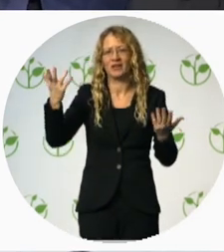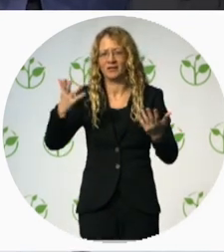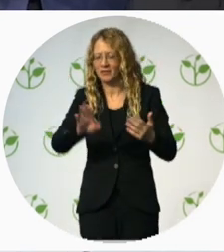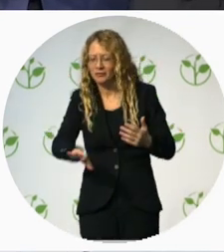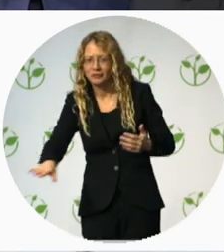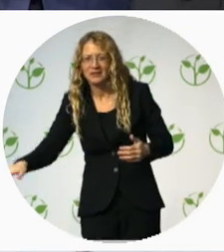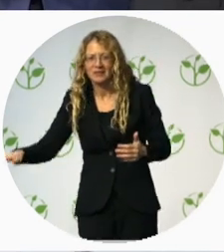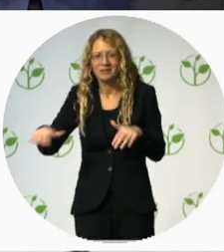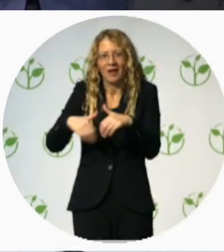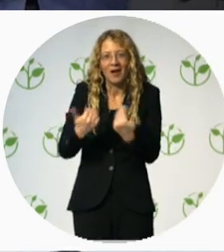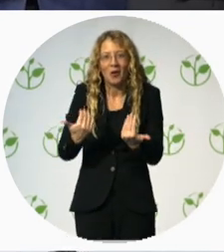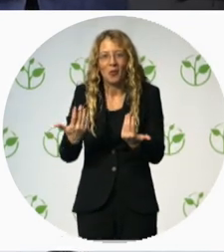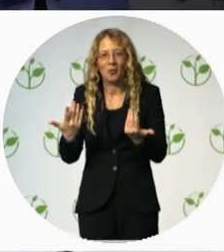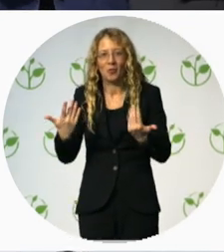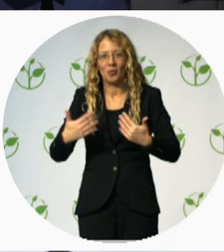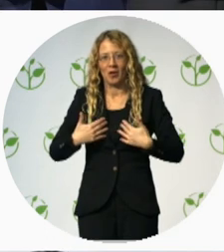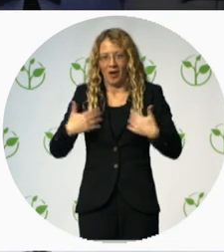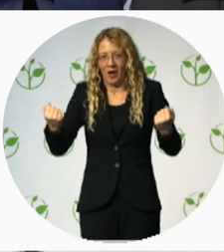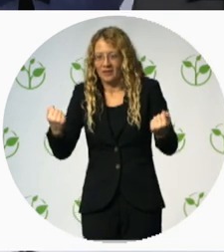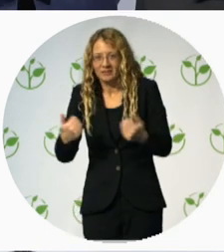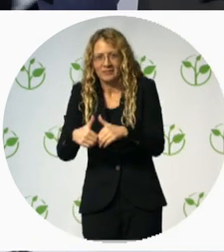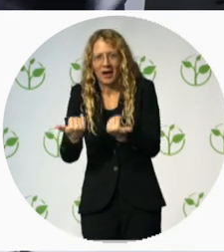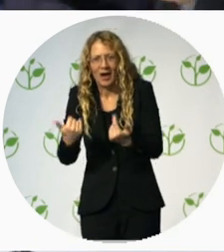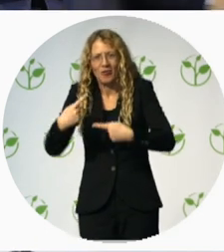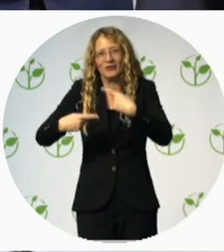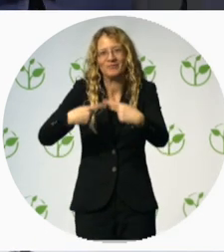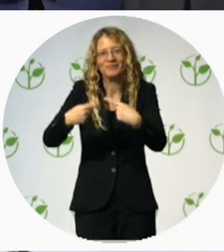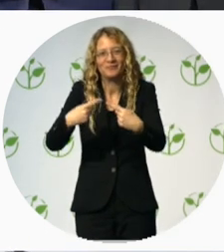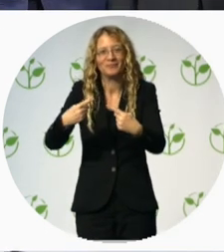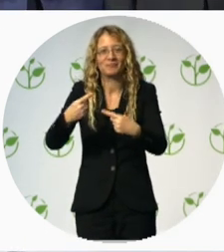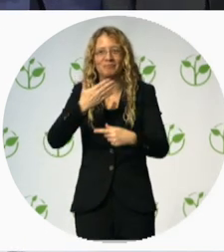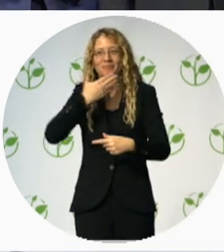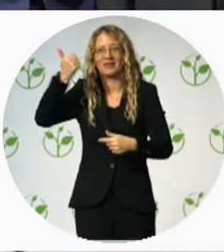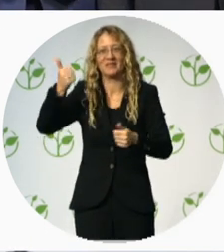community-based rehabilitation, and strengthening community systems to continue the work.